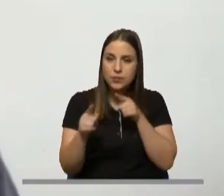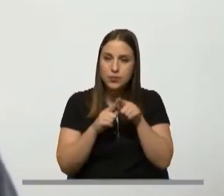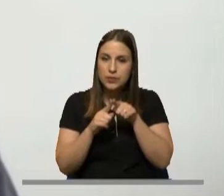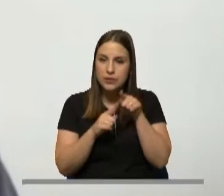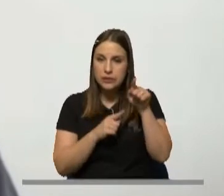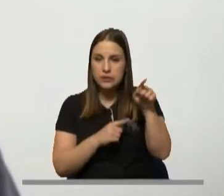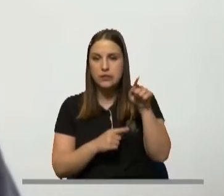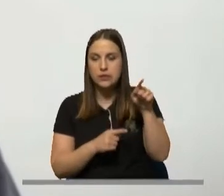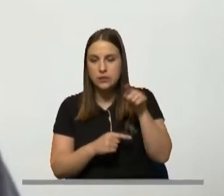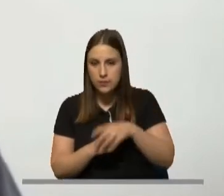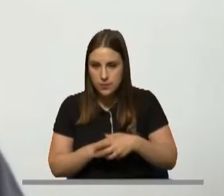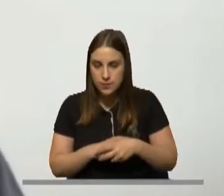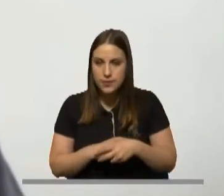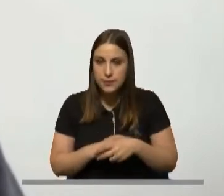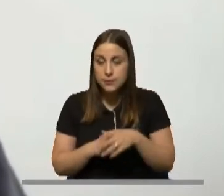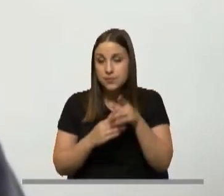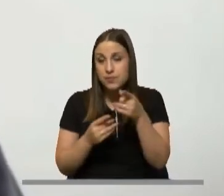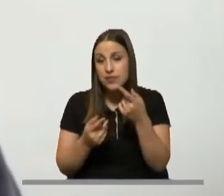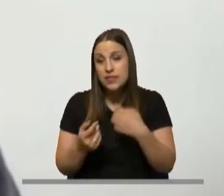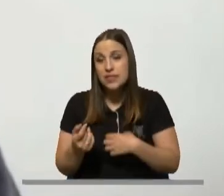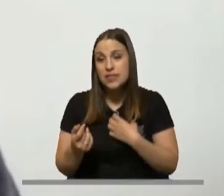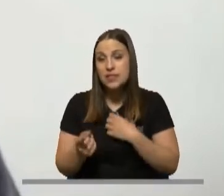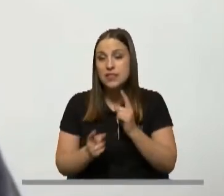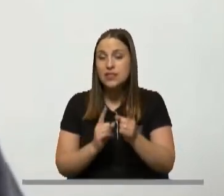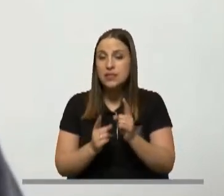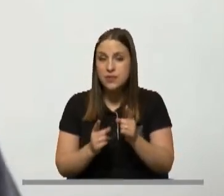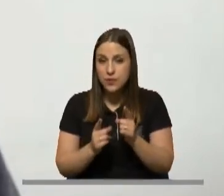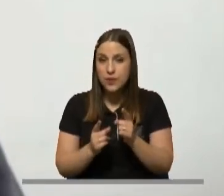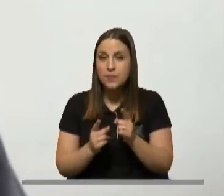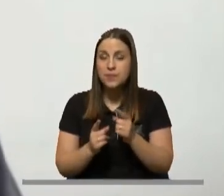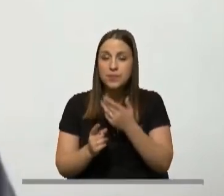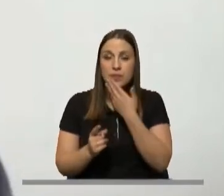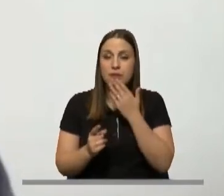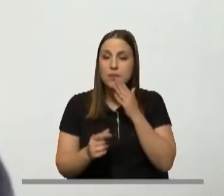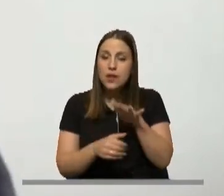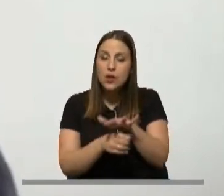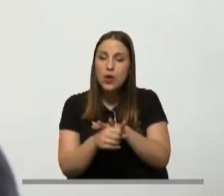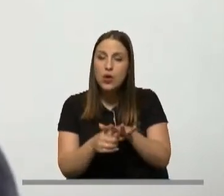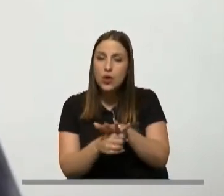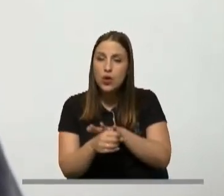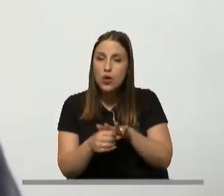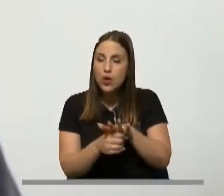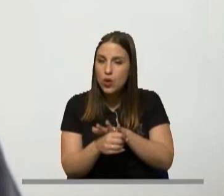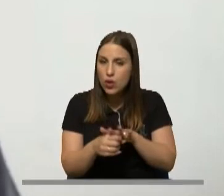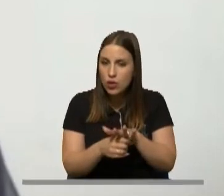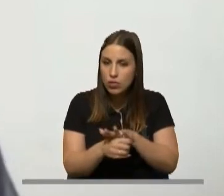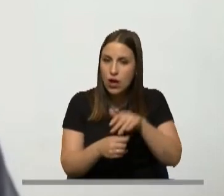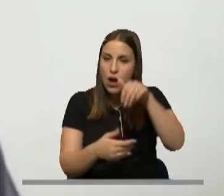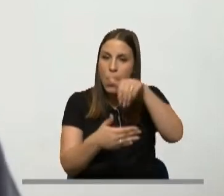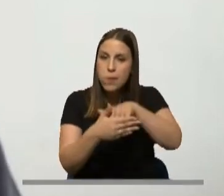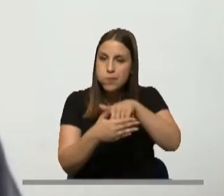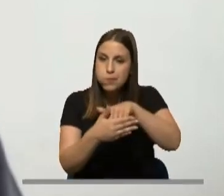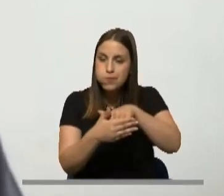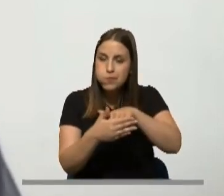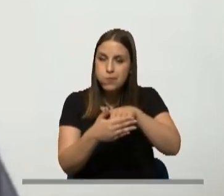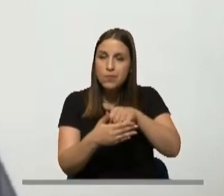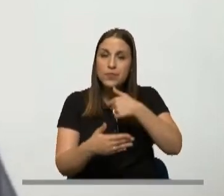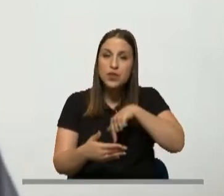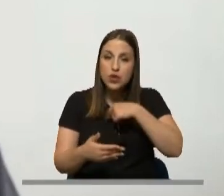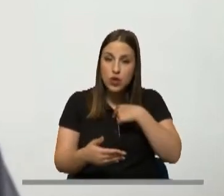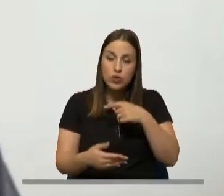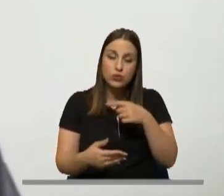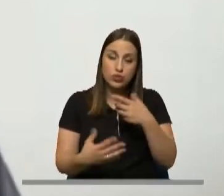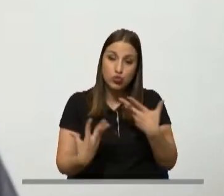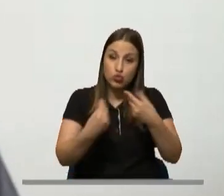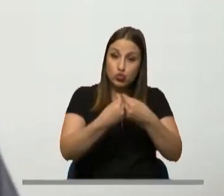politicization, that is, on their insertion into broader contexts in which we do with